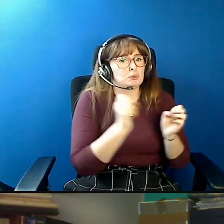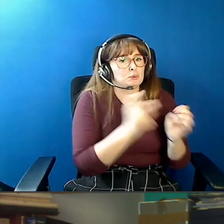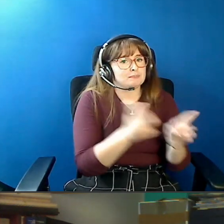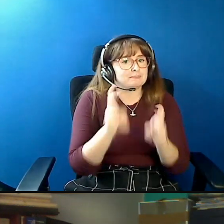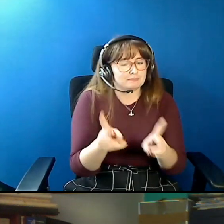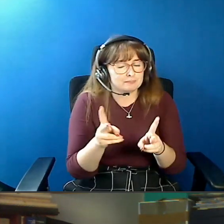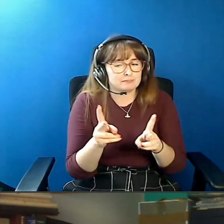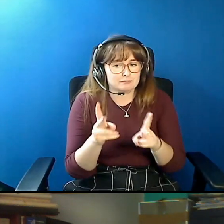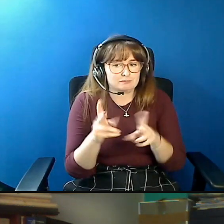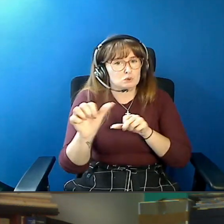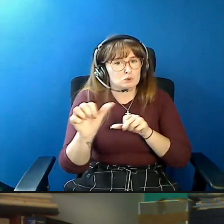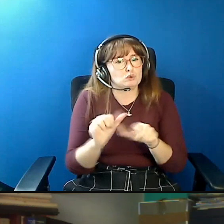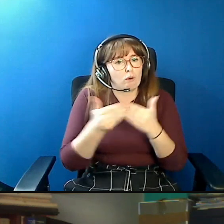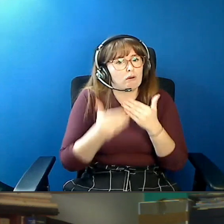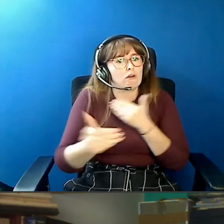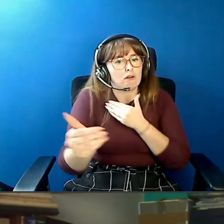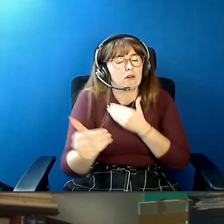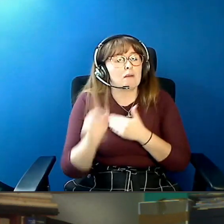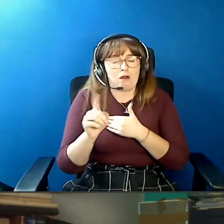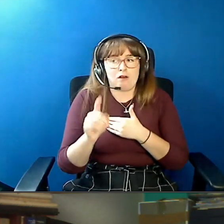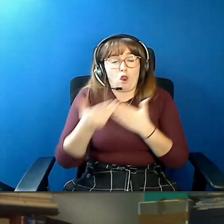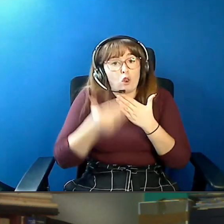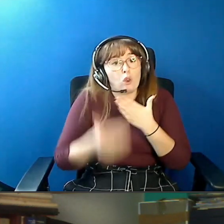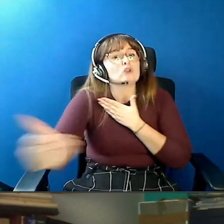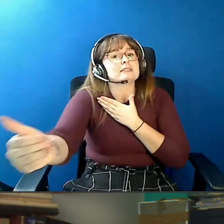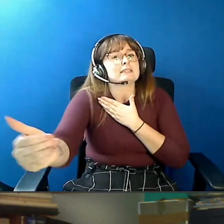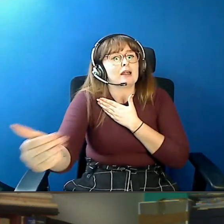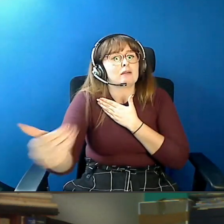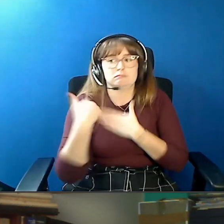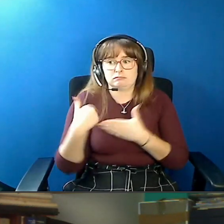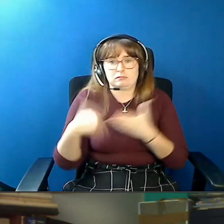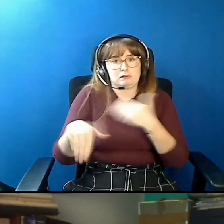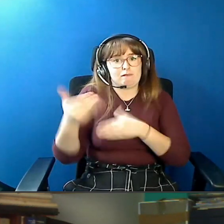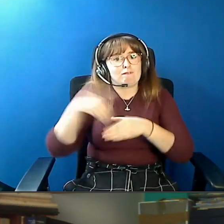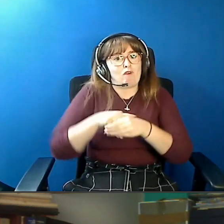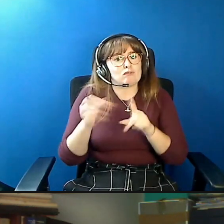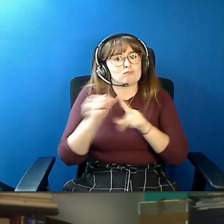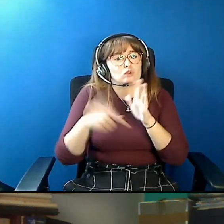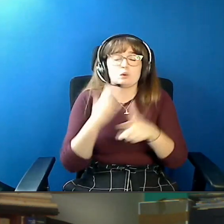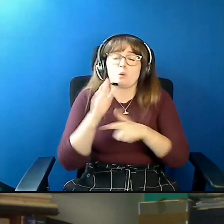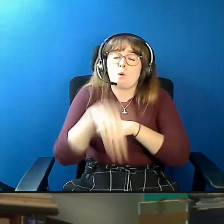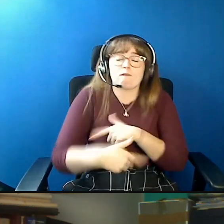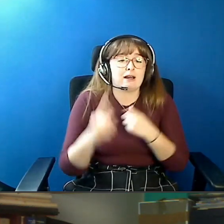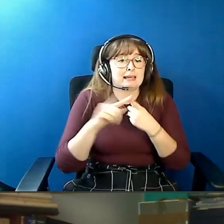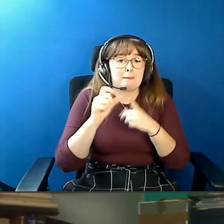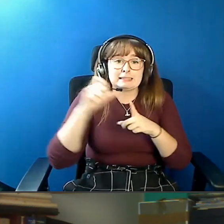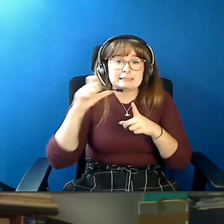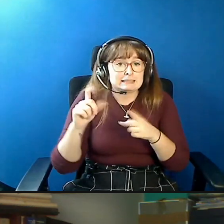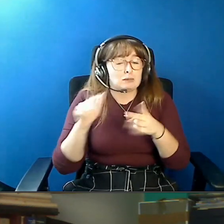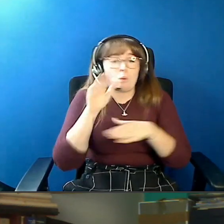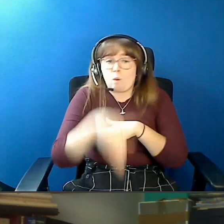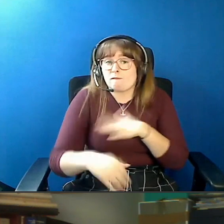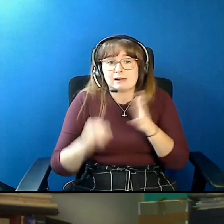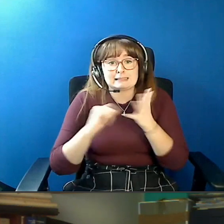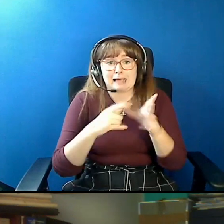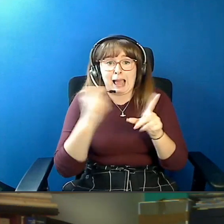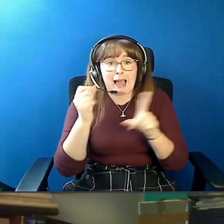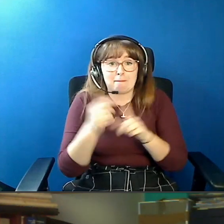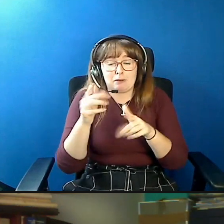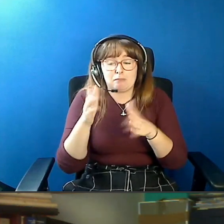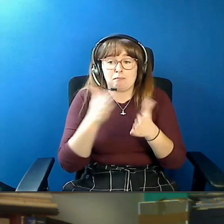shorter term world, but longer term we're also involved in projects that go beyond EPCs, go beyond SAP. As we know, there's a